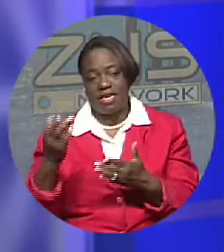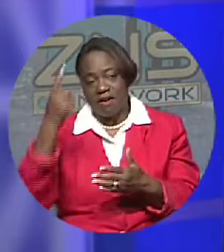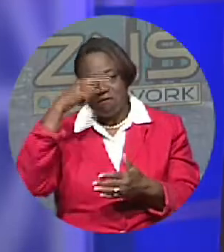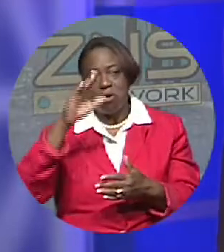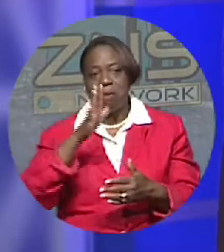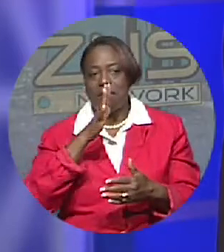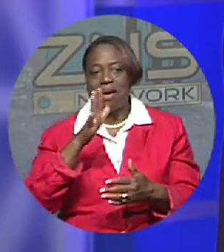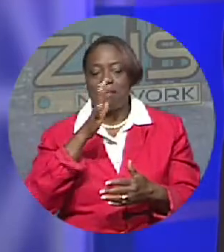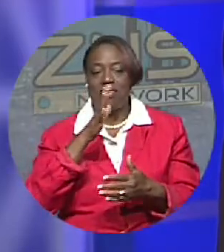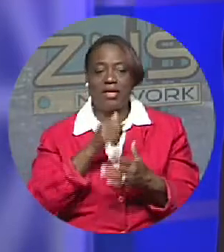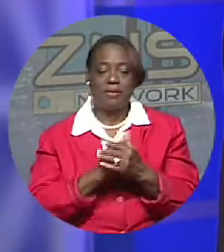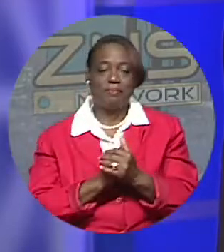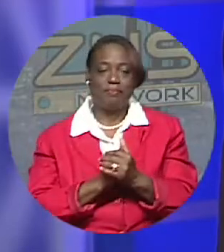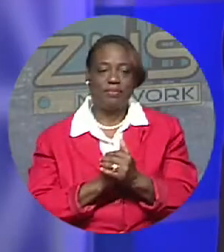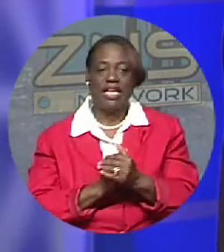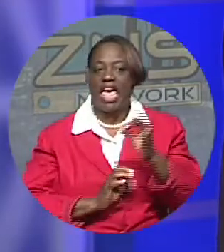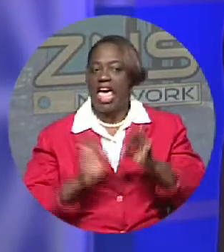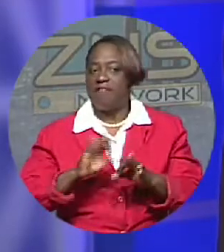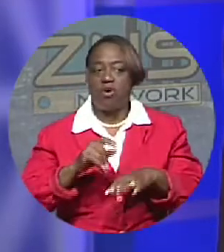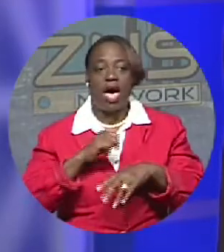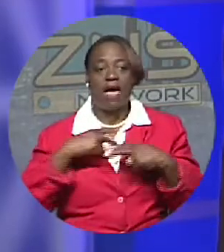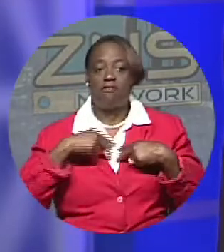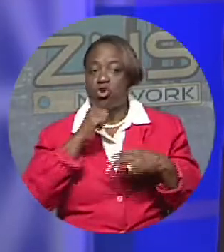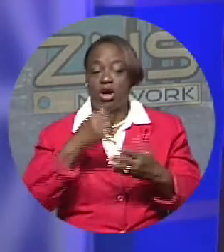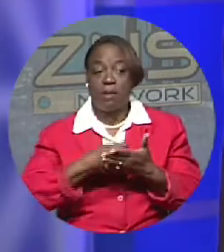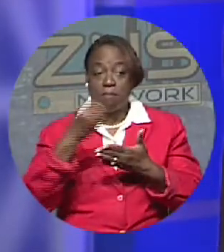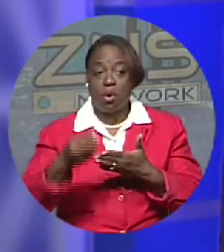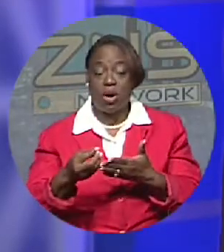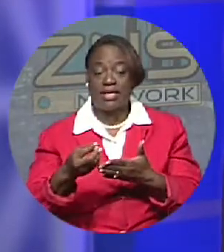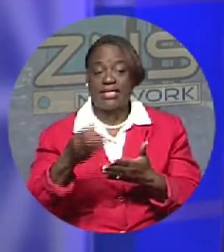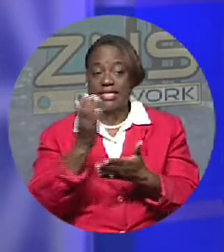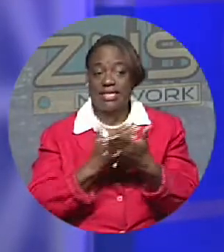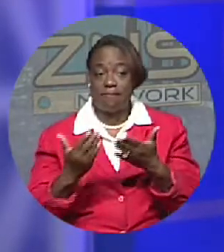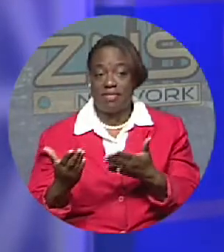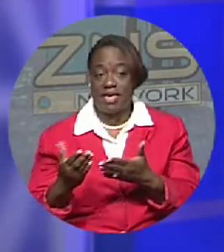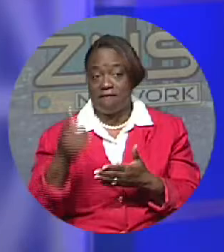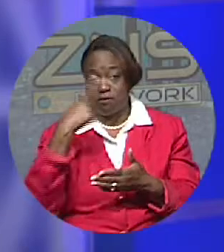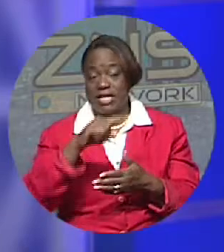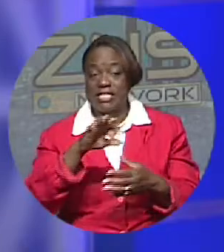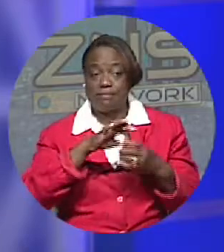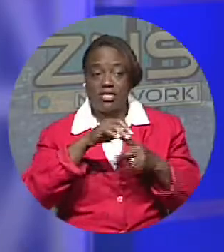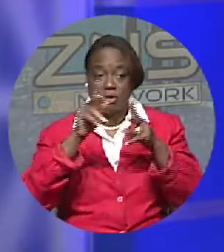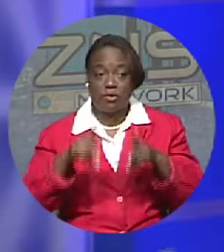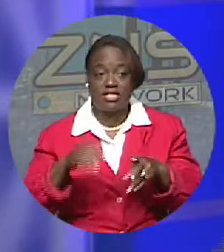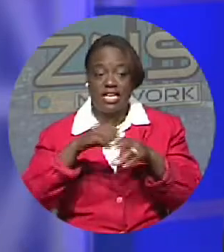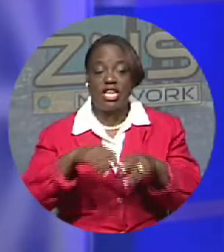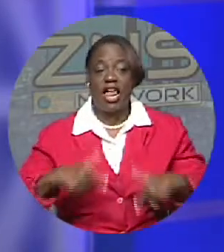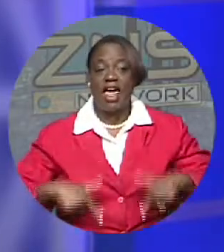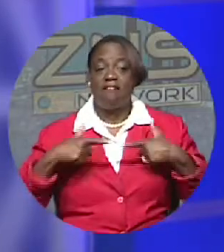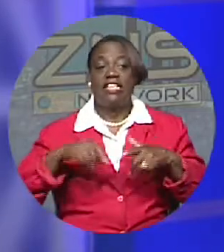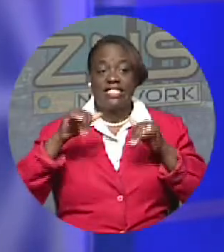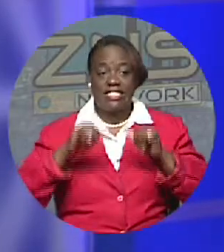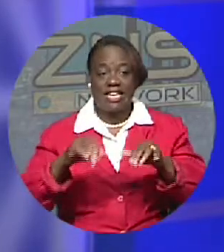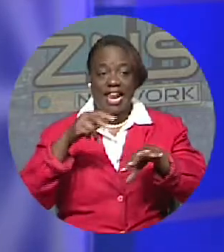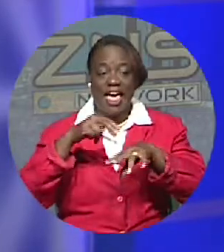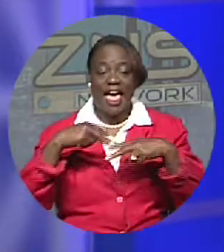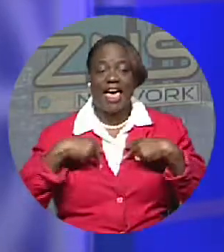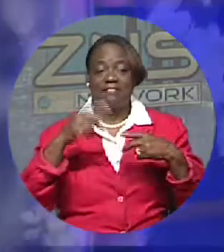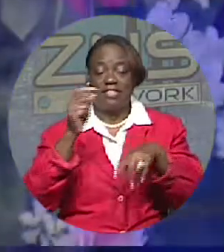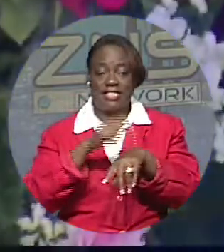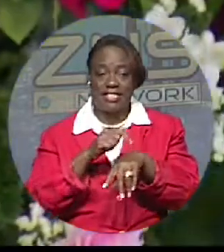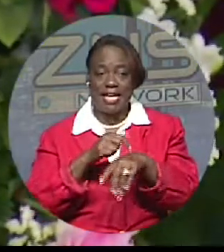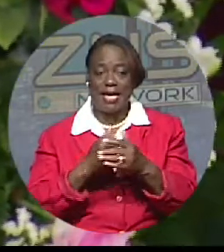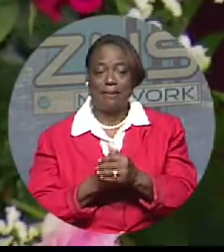not purchased that perfect gift for that special person in your life, you still have some time to do so. A pioneer in the local